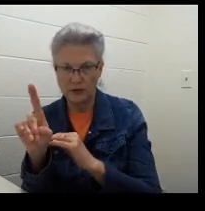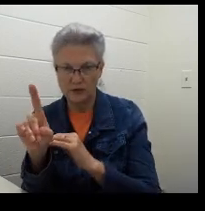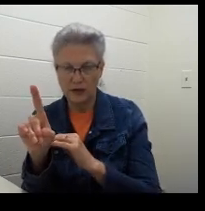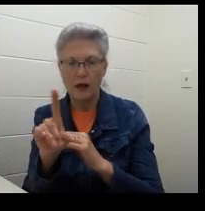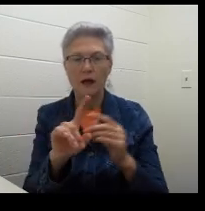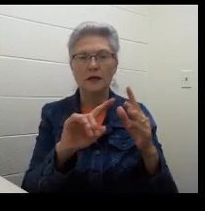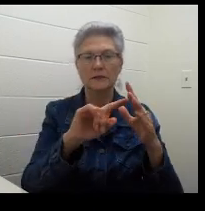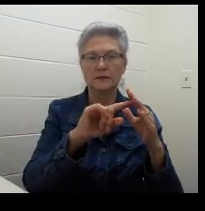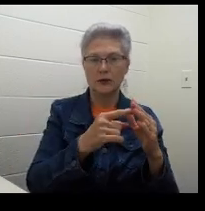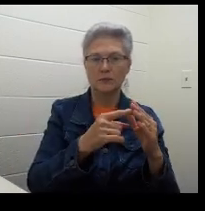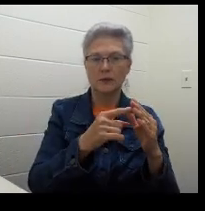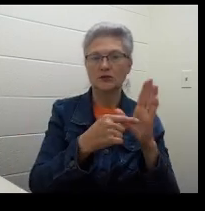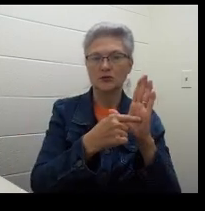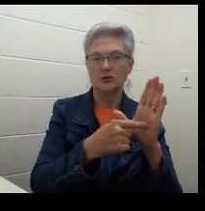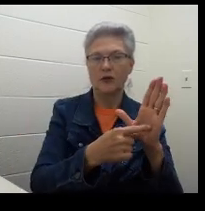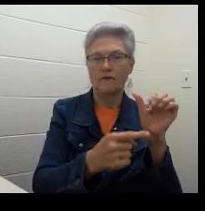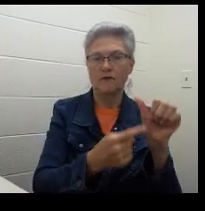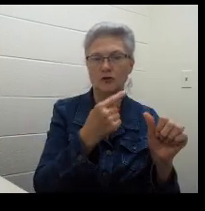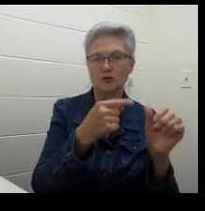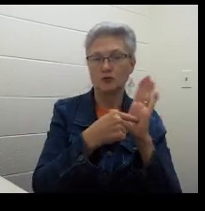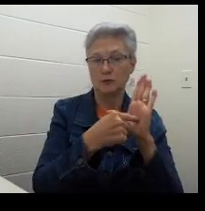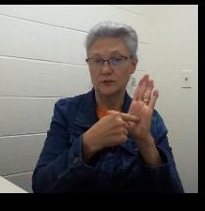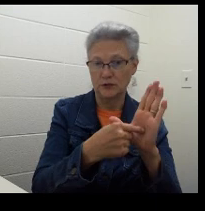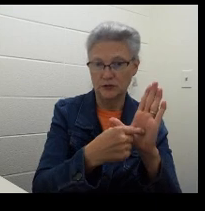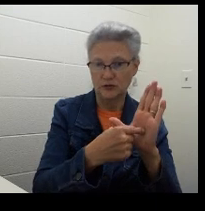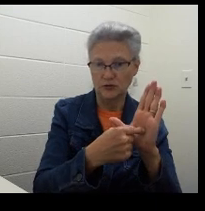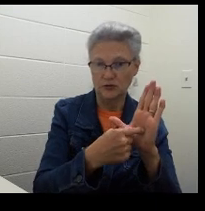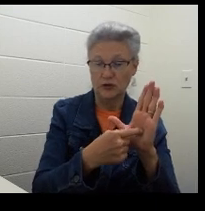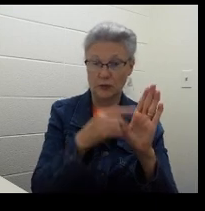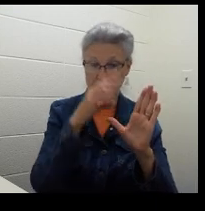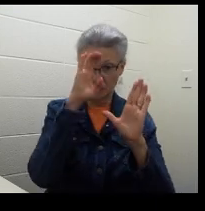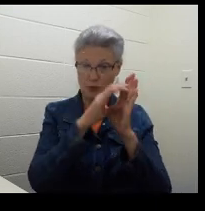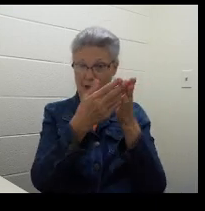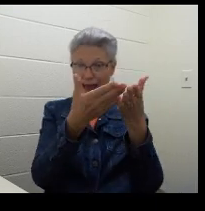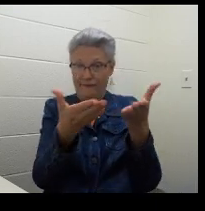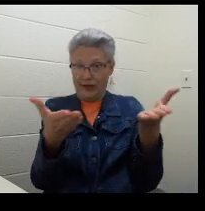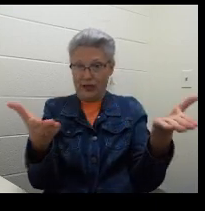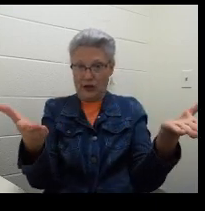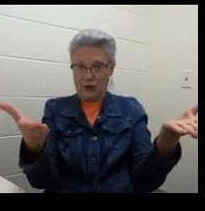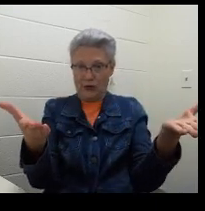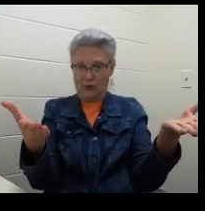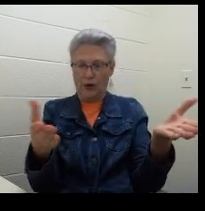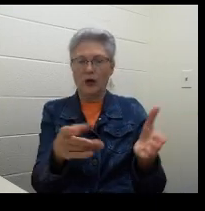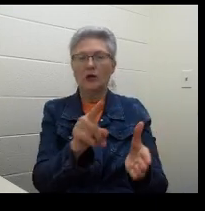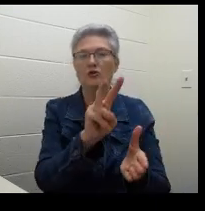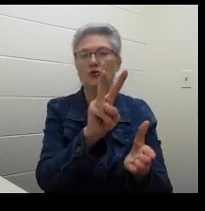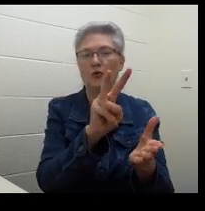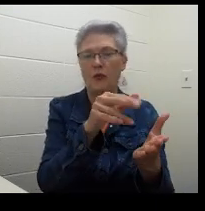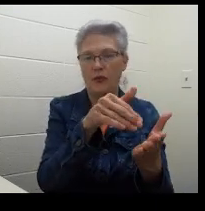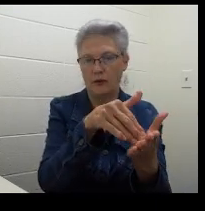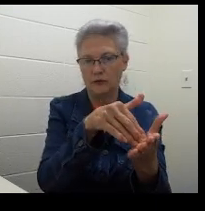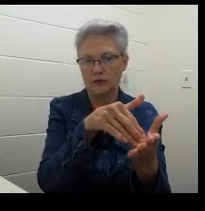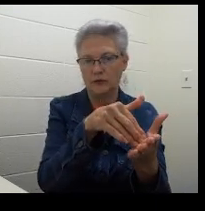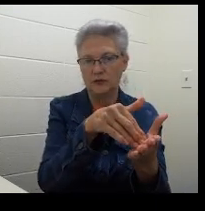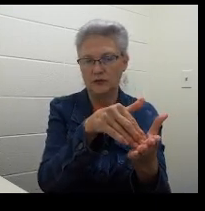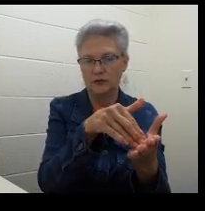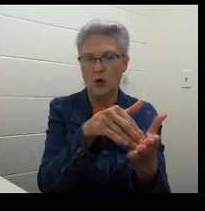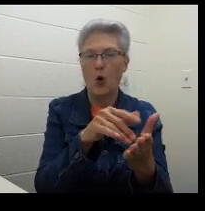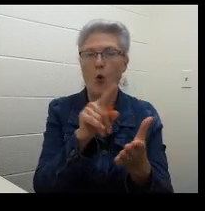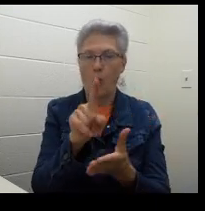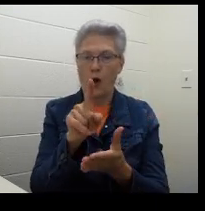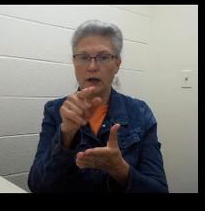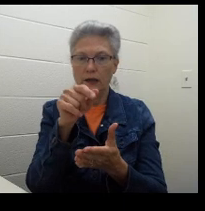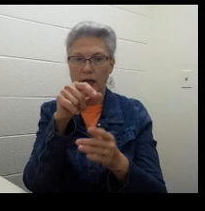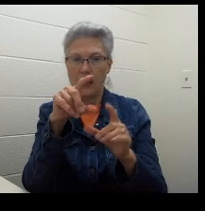going to start by showing you the first representation, which is the picture that we have here. We have two in the thousands place, one